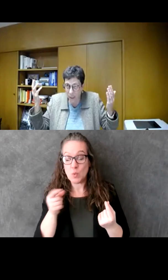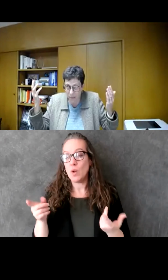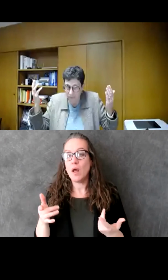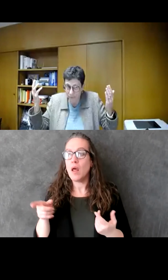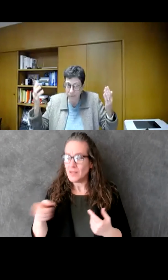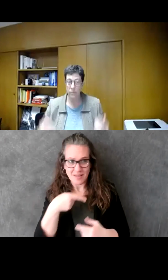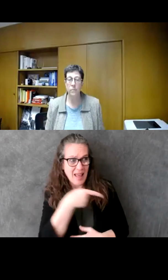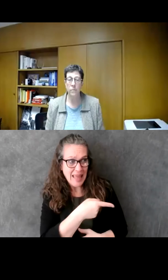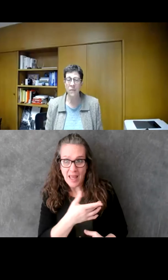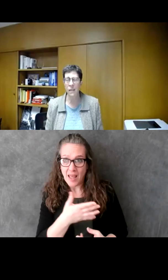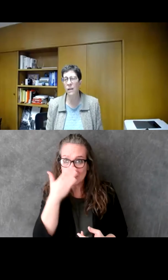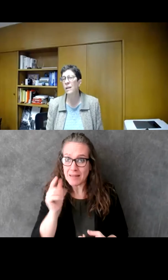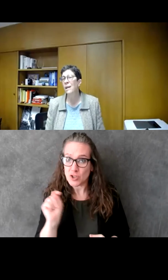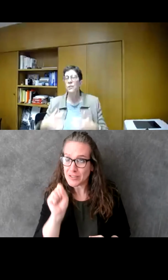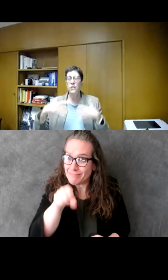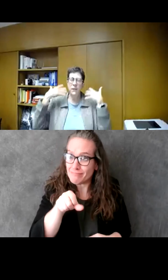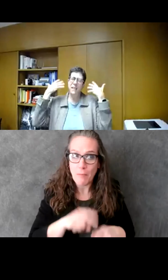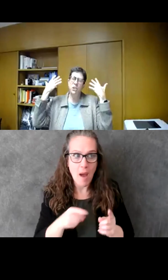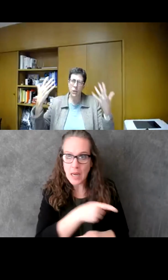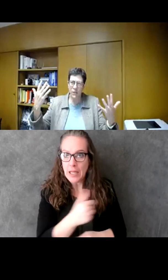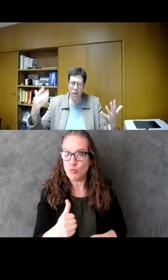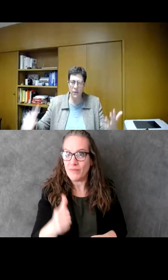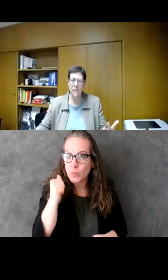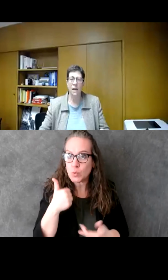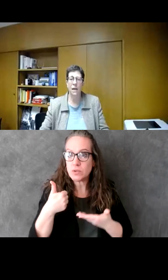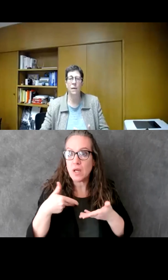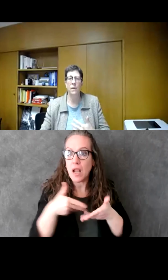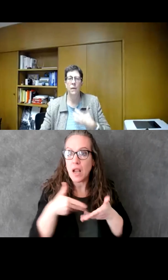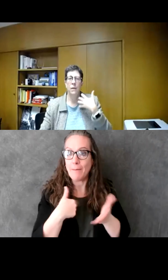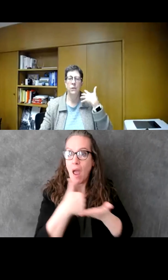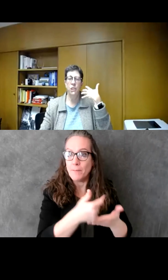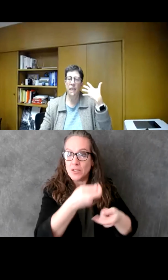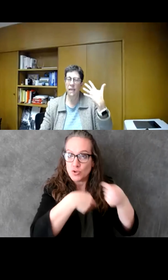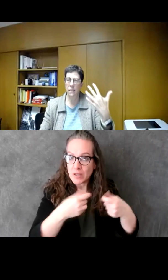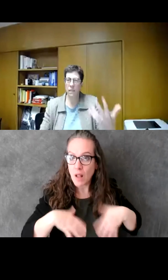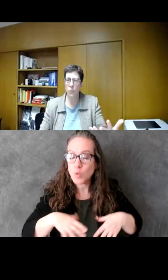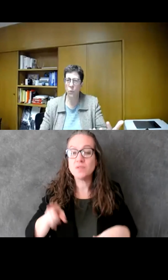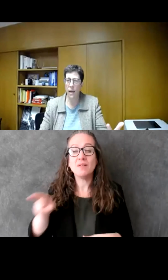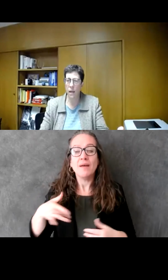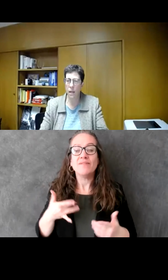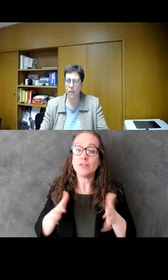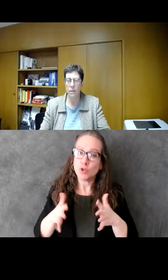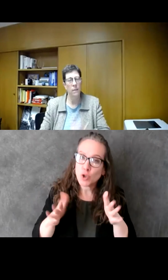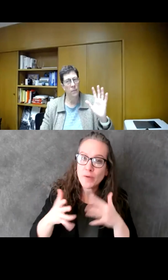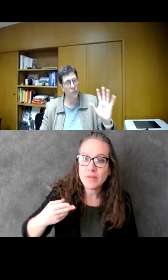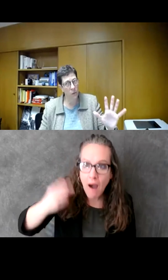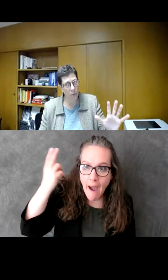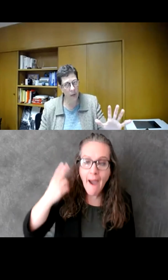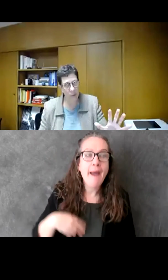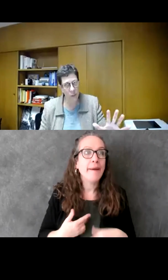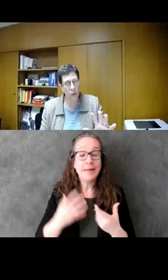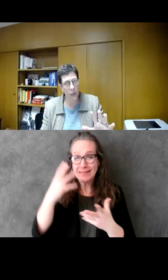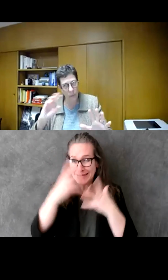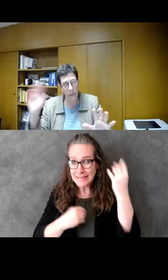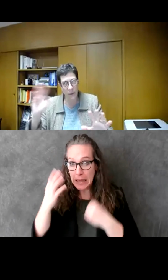let me change him. And she's feeling nervous all the time. She can't sleep well. I'm still going